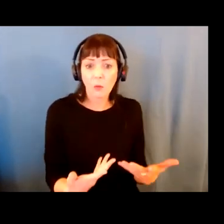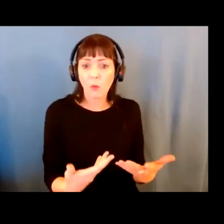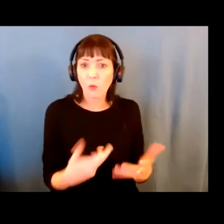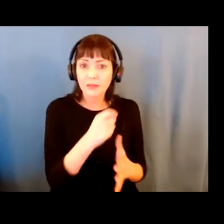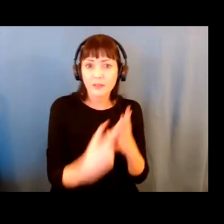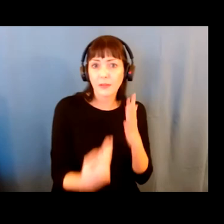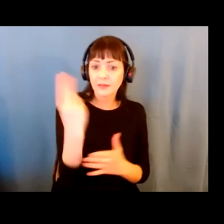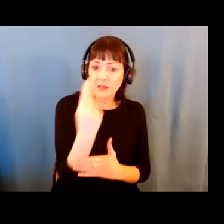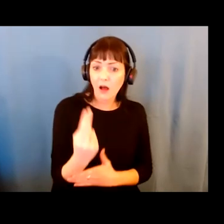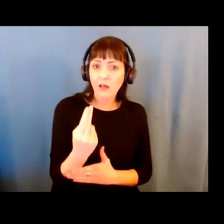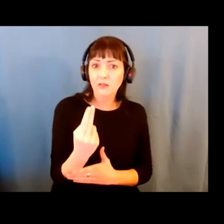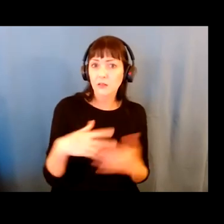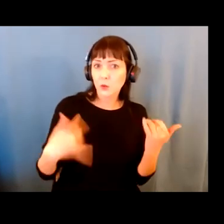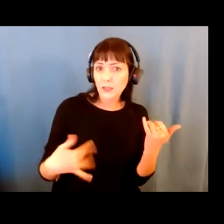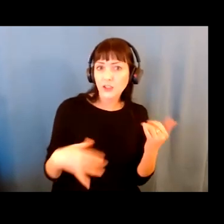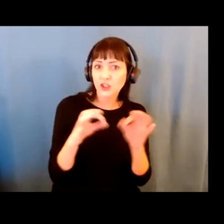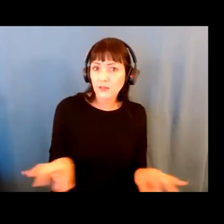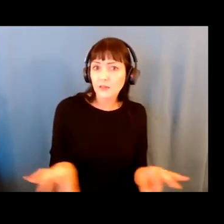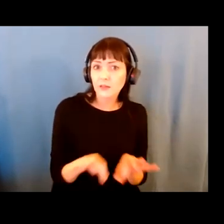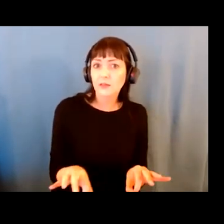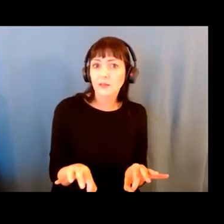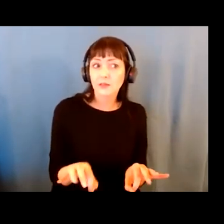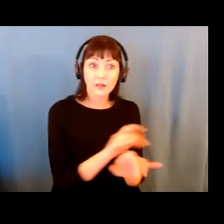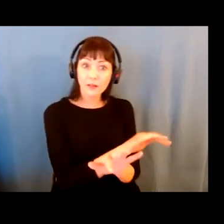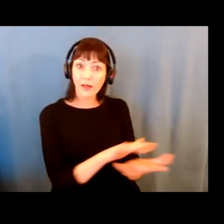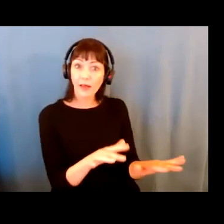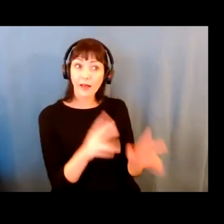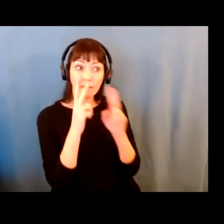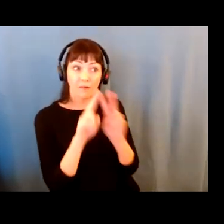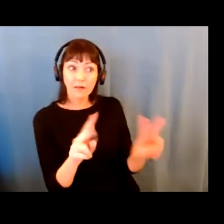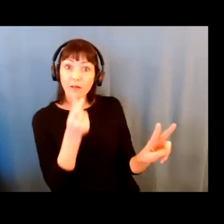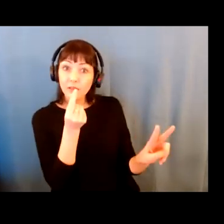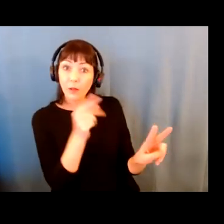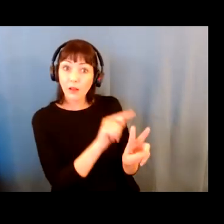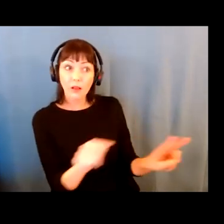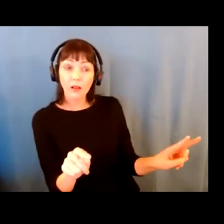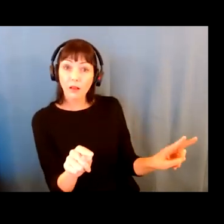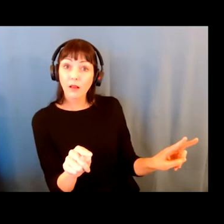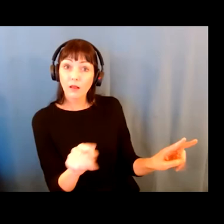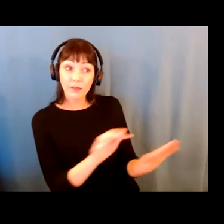or some of the disability arts musicians, they were on TV, they were visible, they were there.